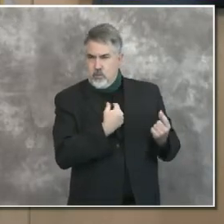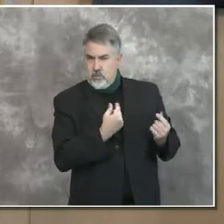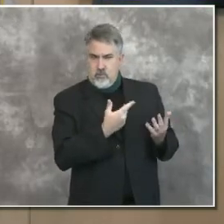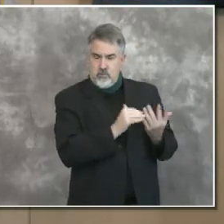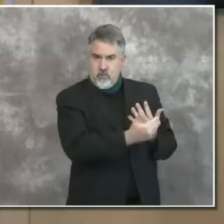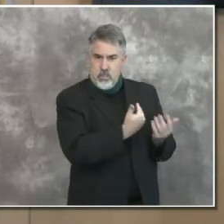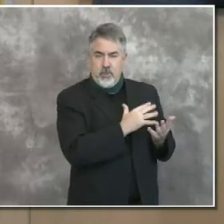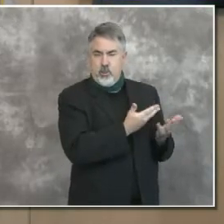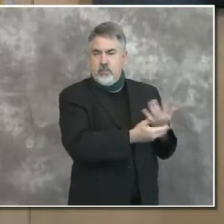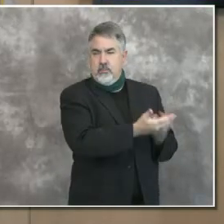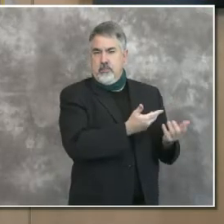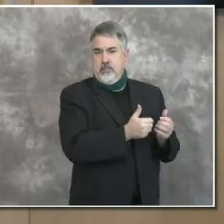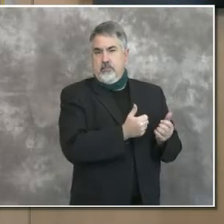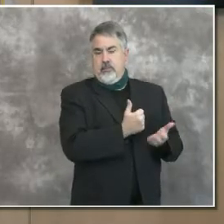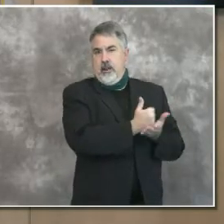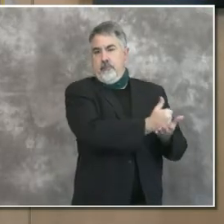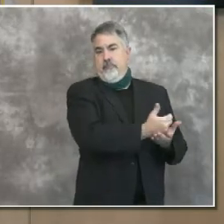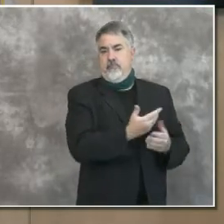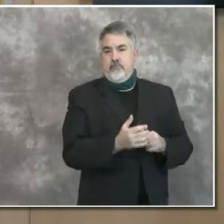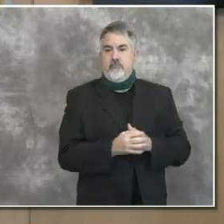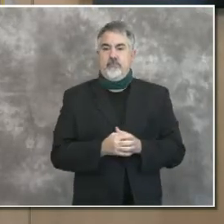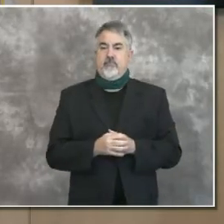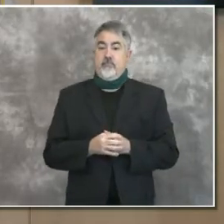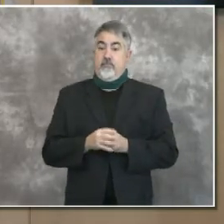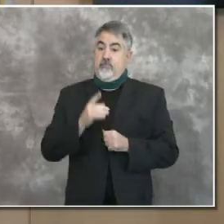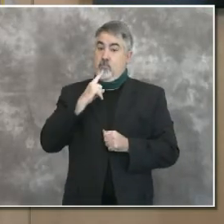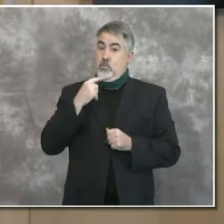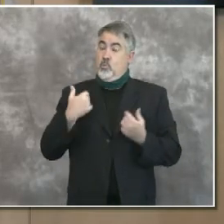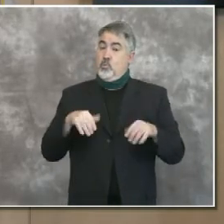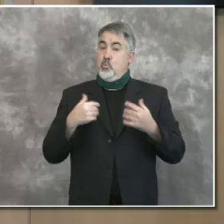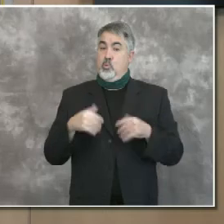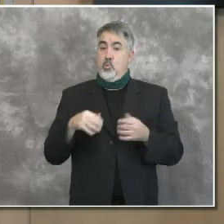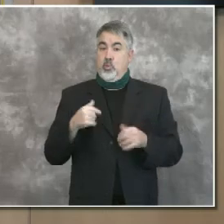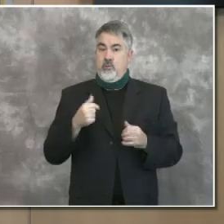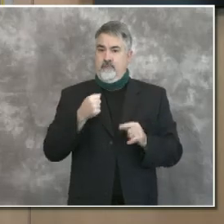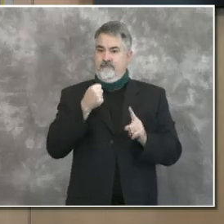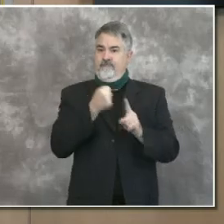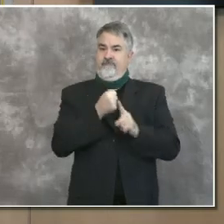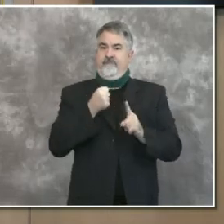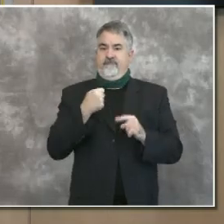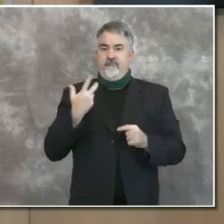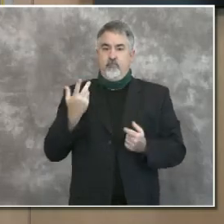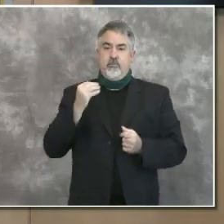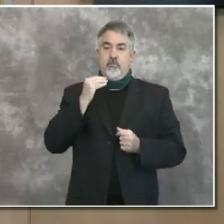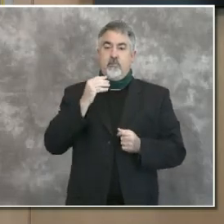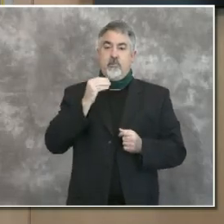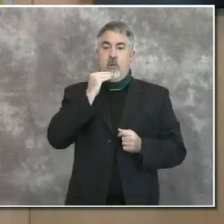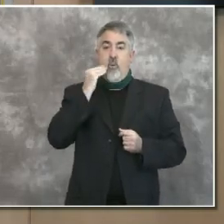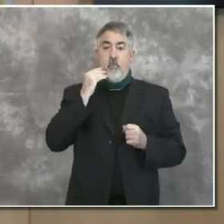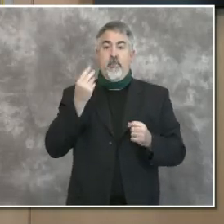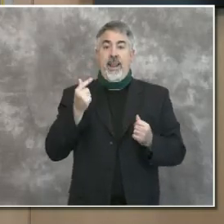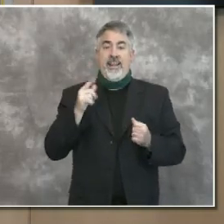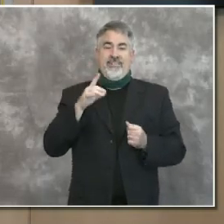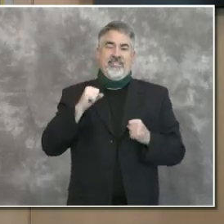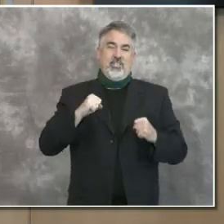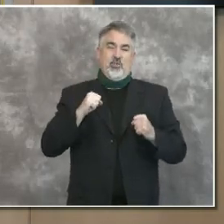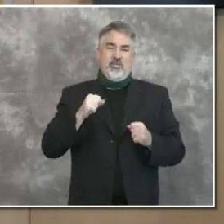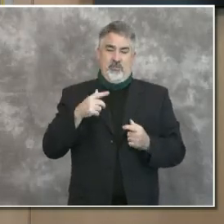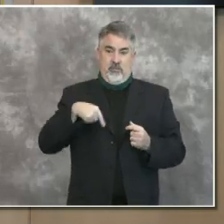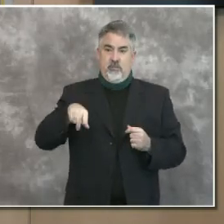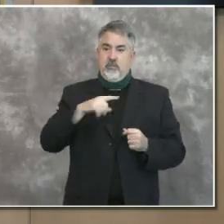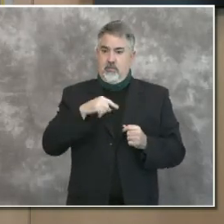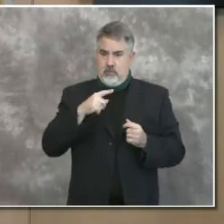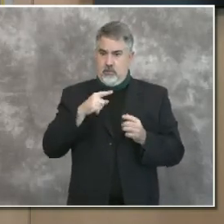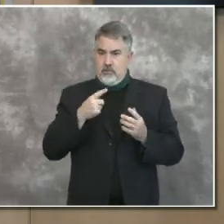That letter had an impact, as the Department of Homeland Security is working to address the requests and bring them to the attention of the